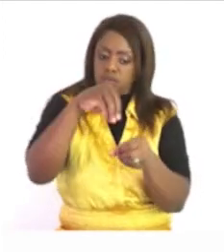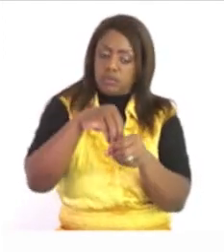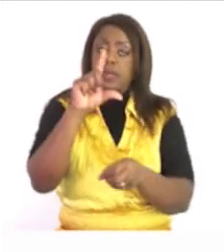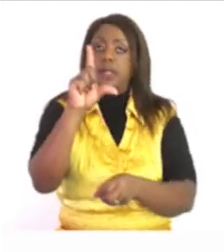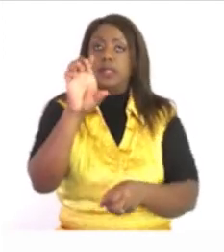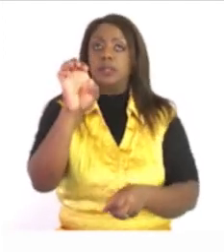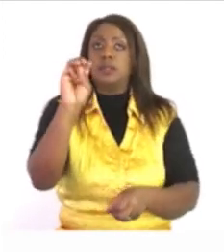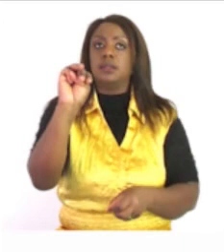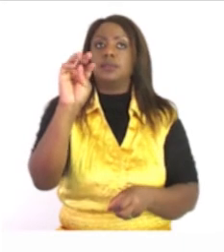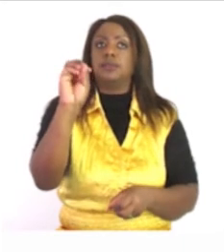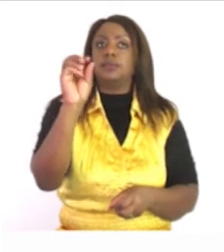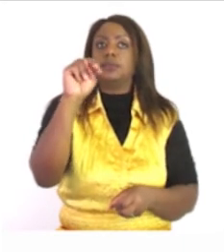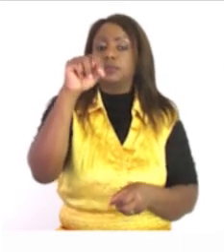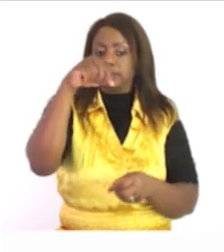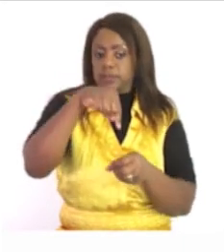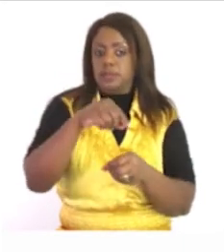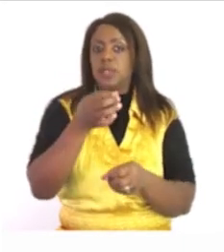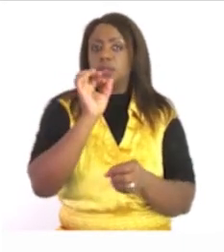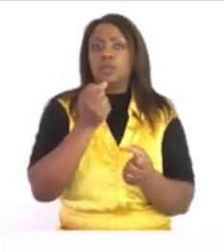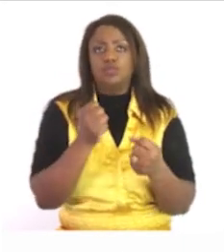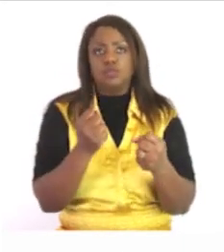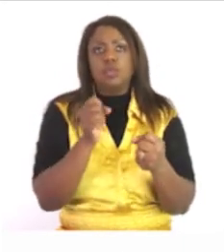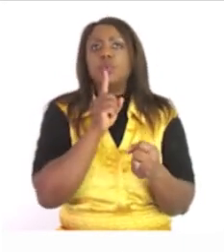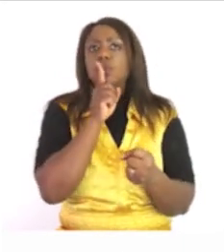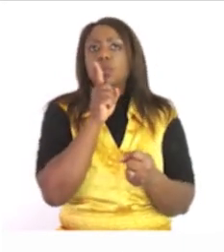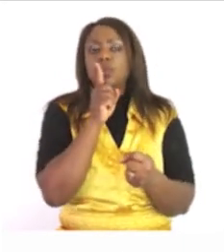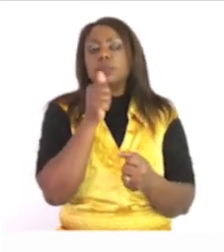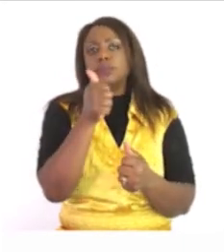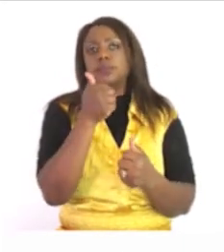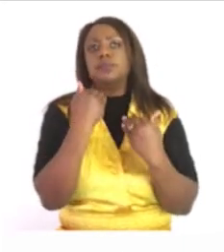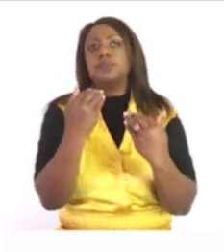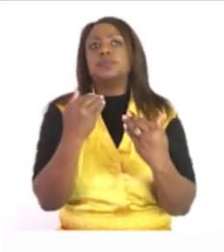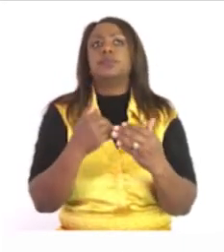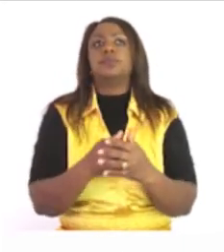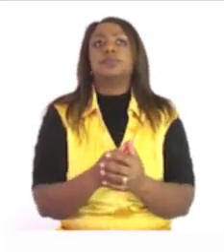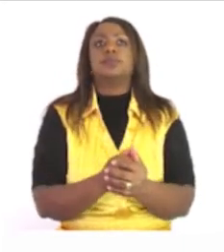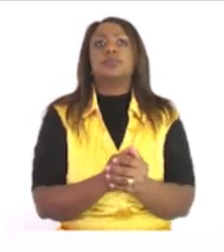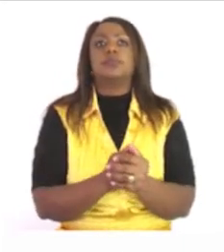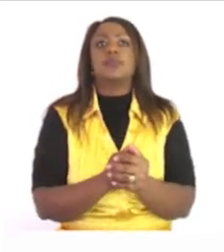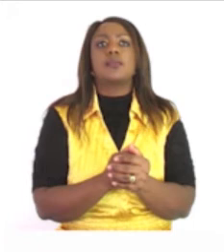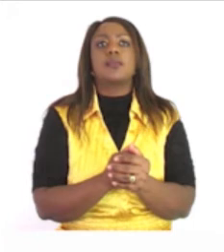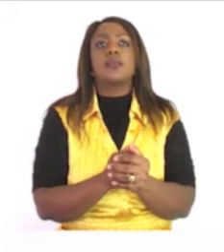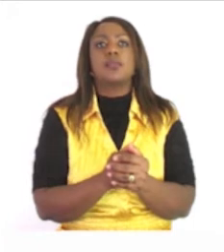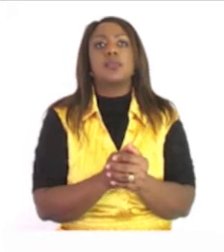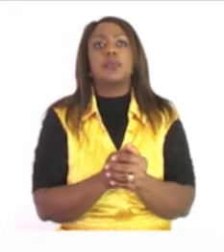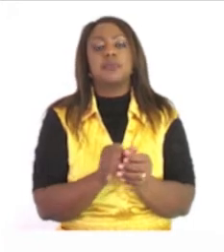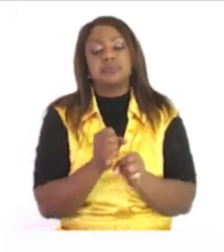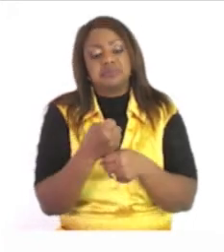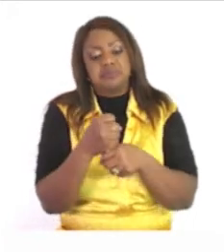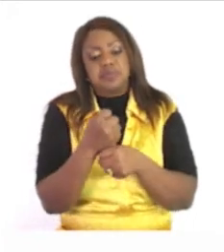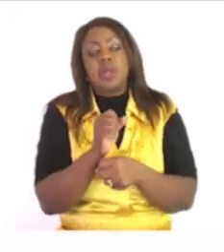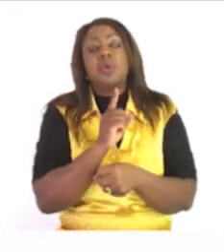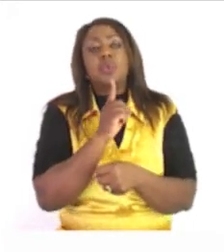respiratory system active. So drink water, drink hot coffee, just drink a lot